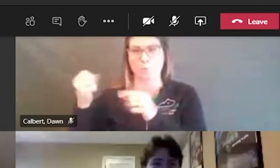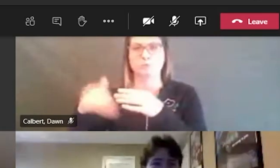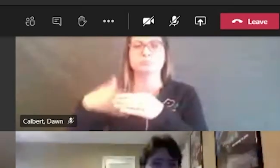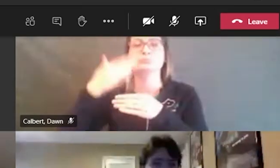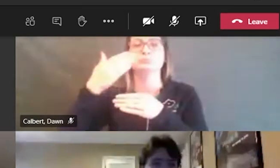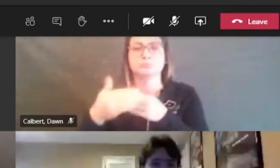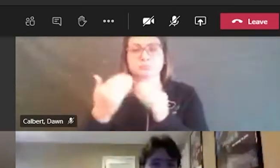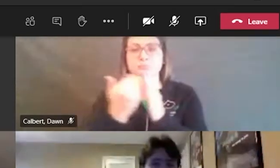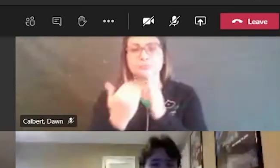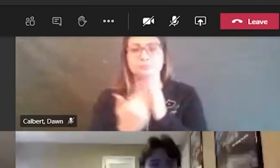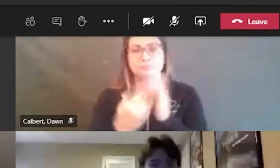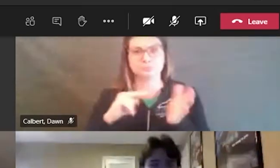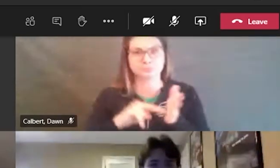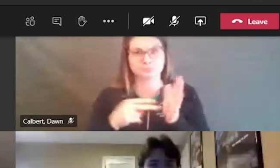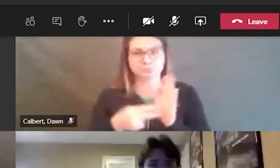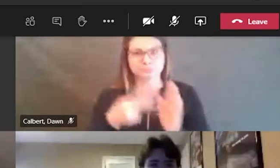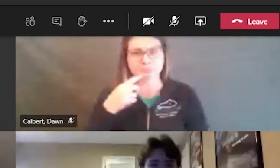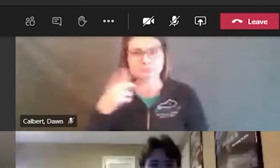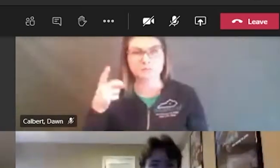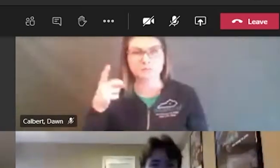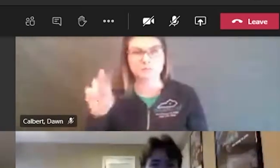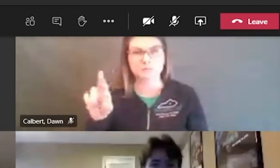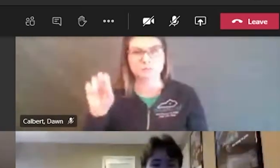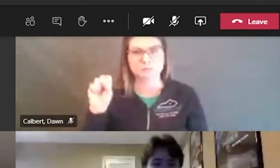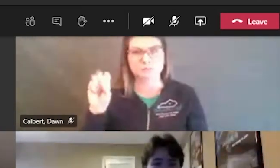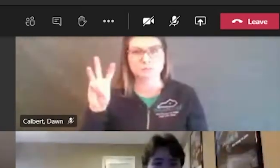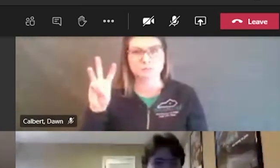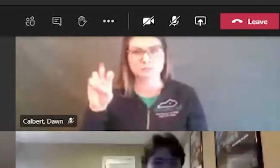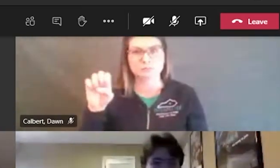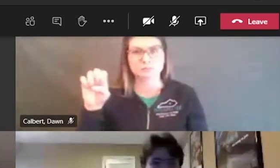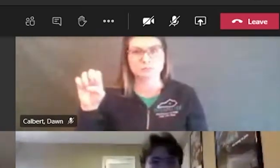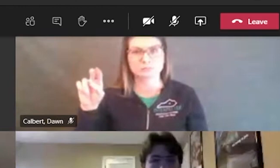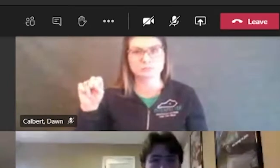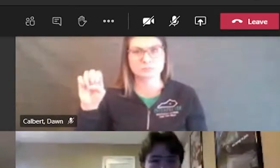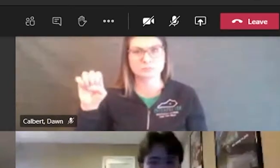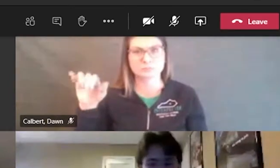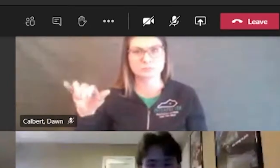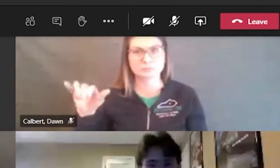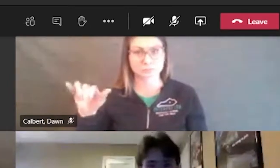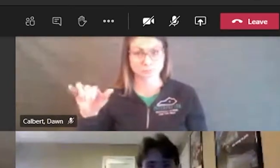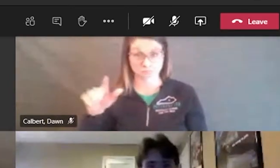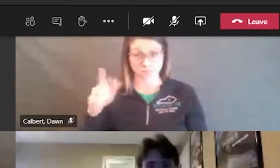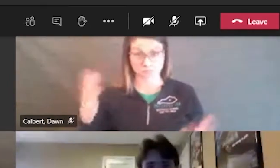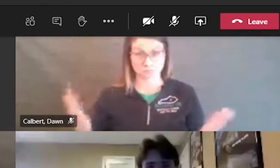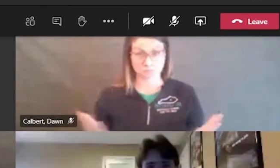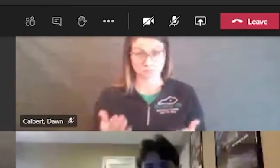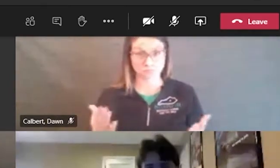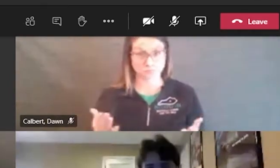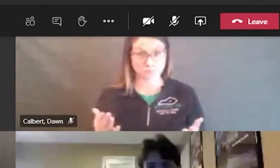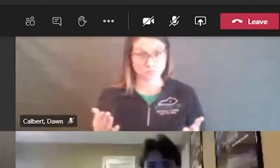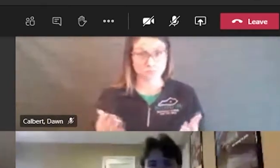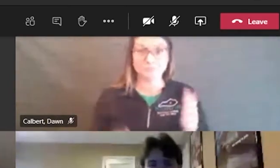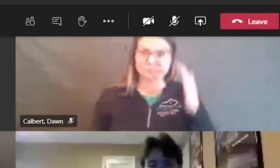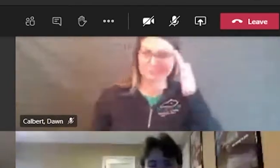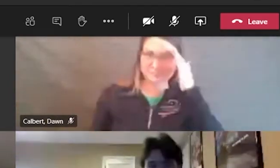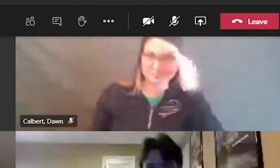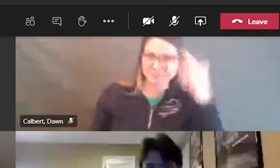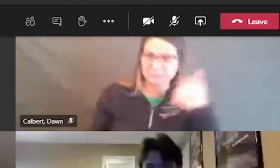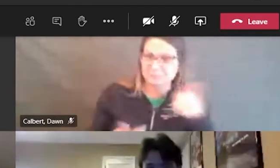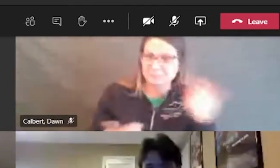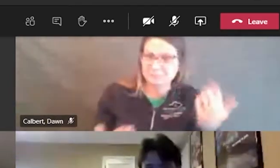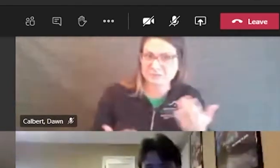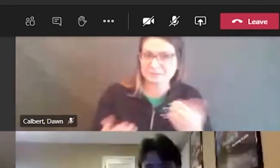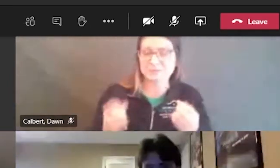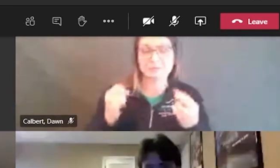agenda, which I believe is Dr. Sweeney. Is Dr. Sweeney available? Hey, Toni. Let's just go ahead and go to you.